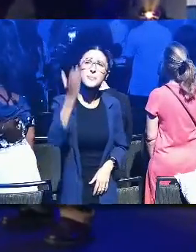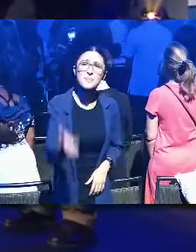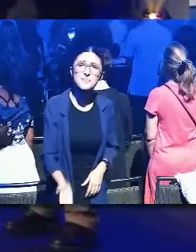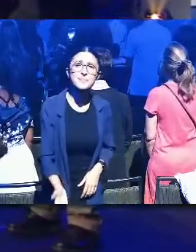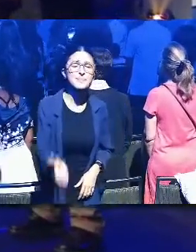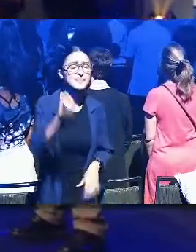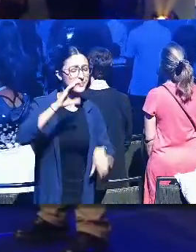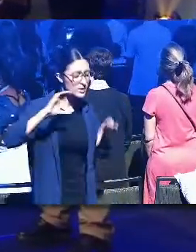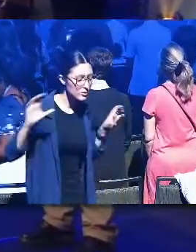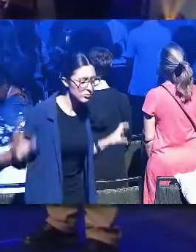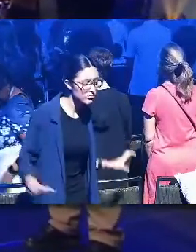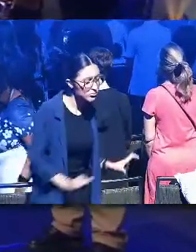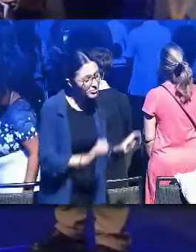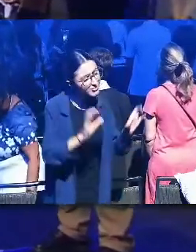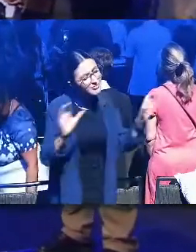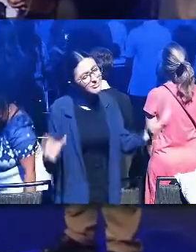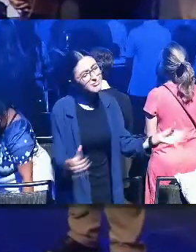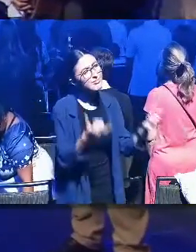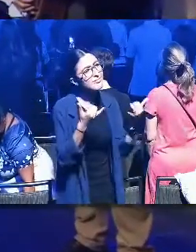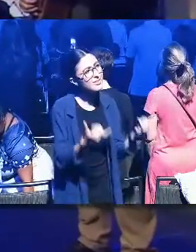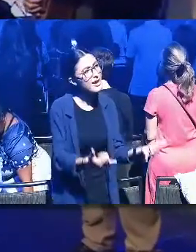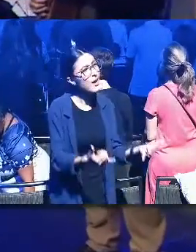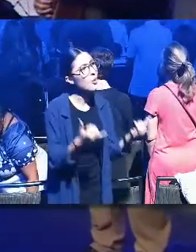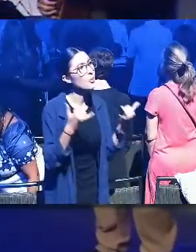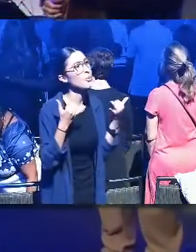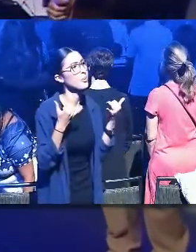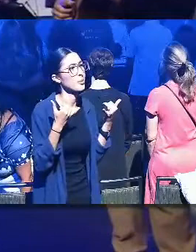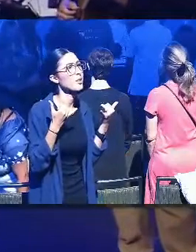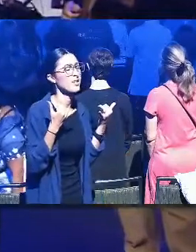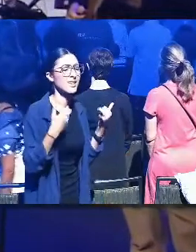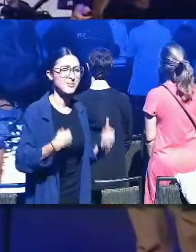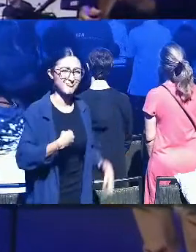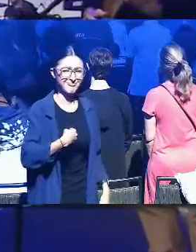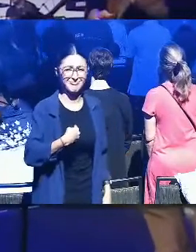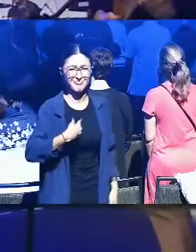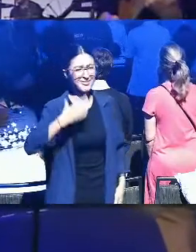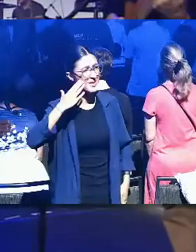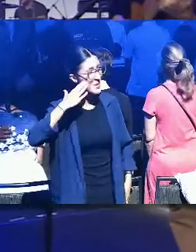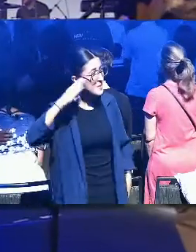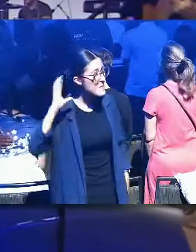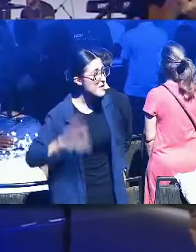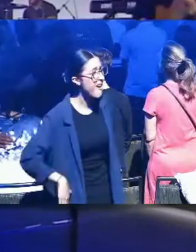God is working now. One thing I